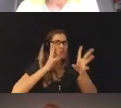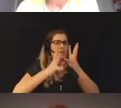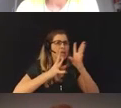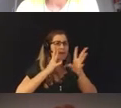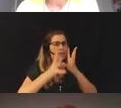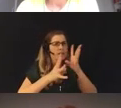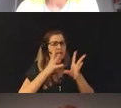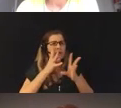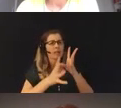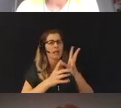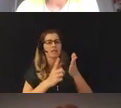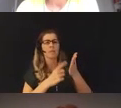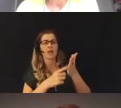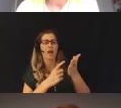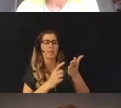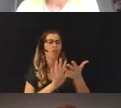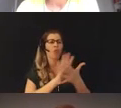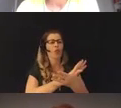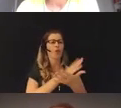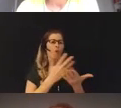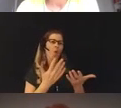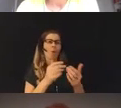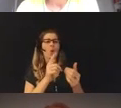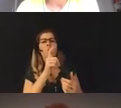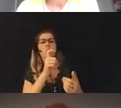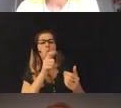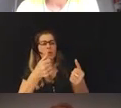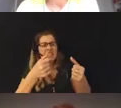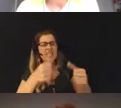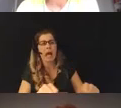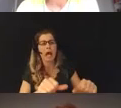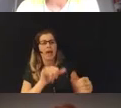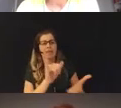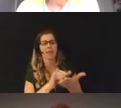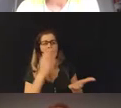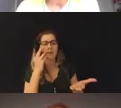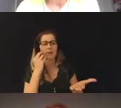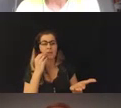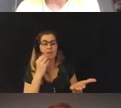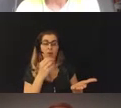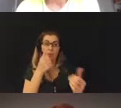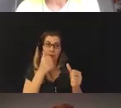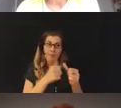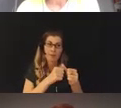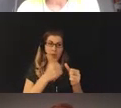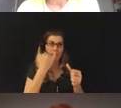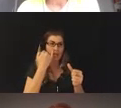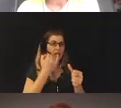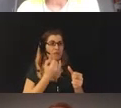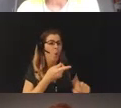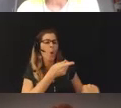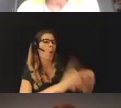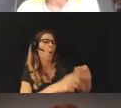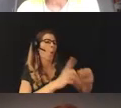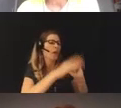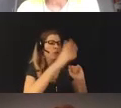regularly obscured or denied? Who is most frequently denied those experiences, right? Because denying creativity denies human beings' right to define